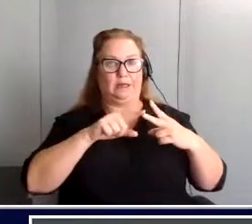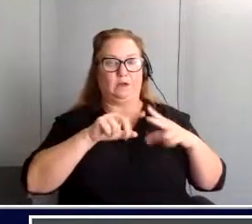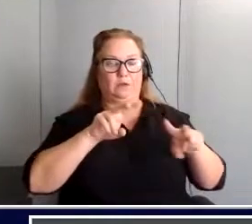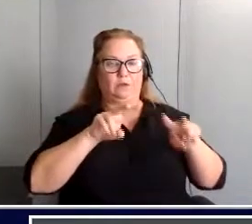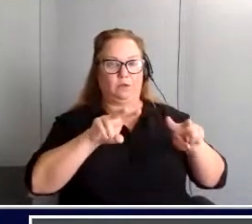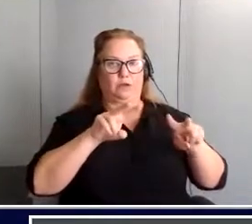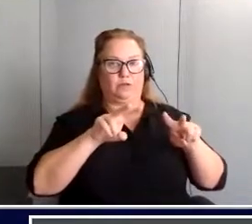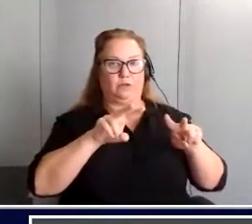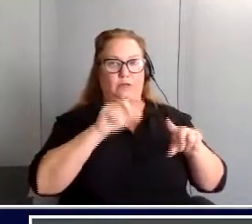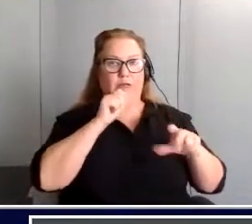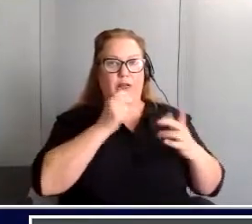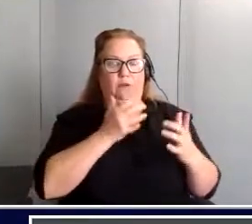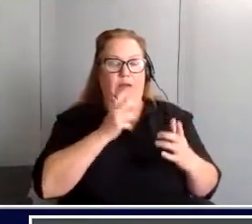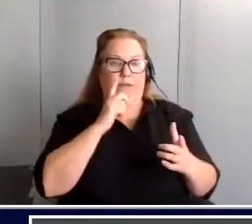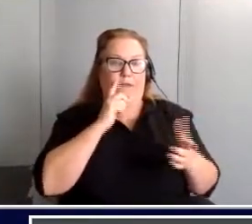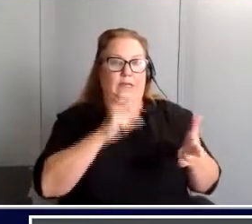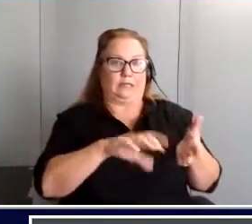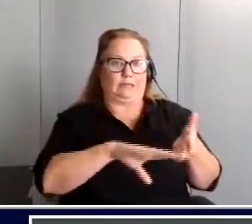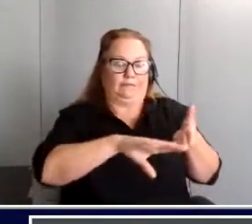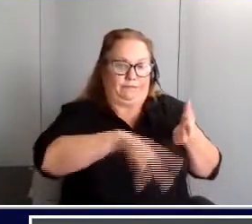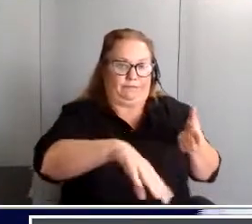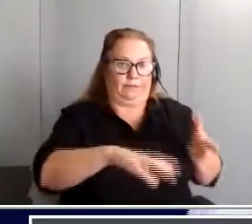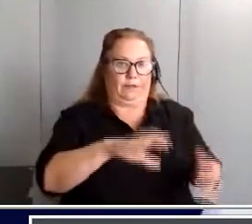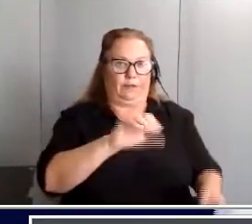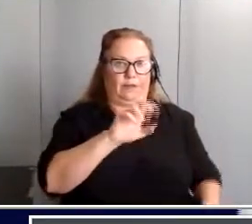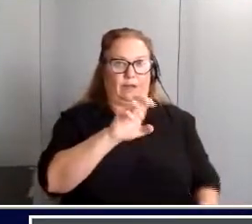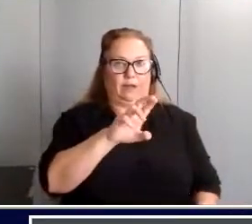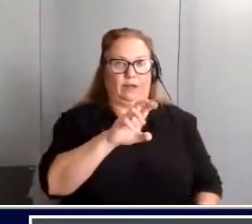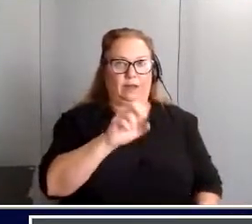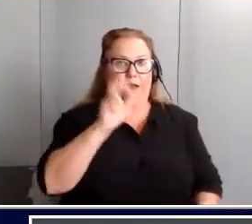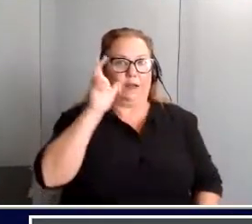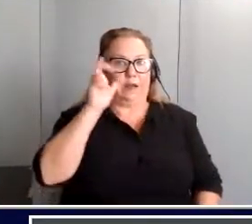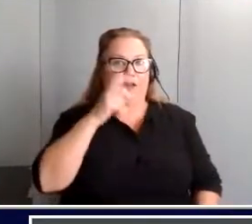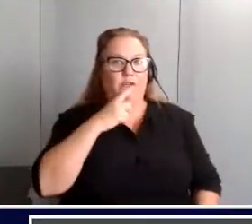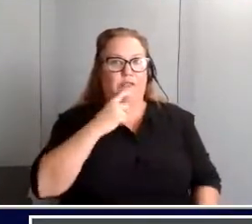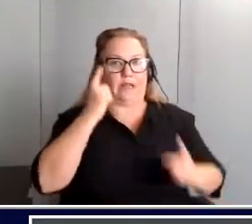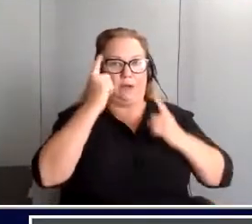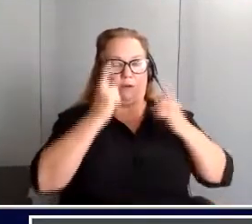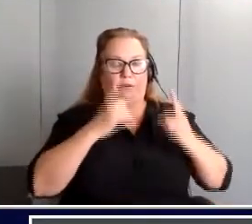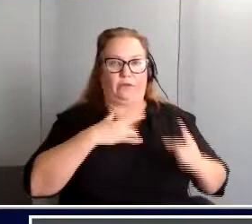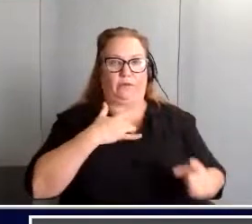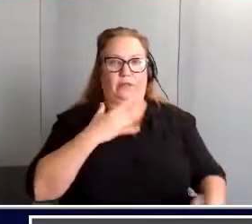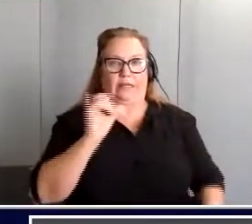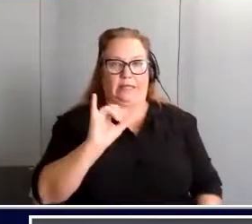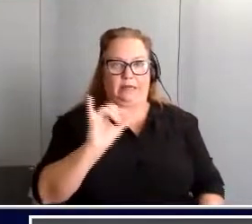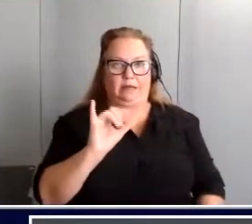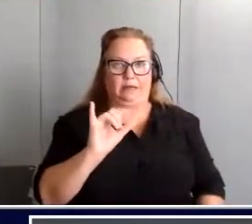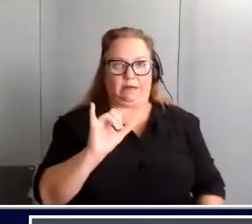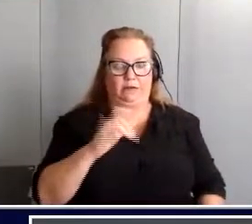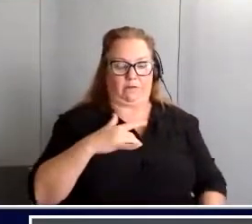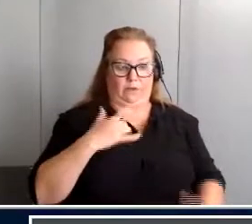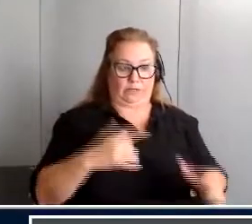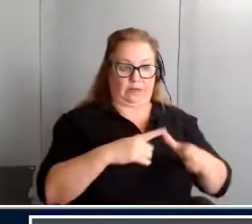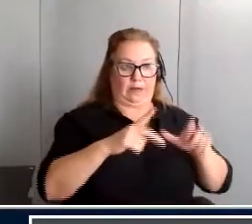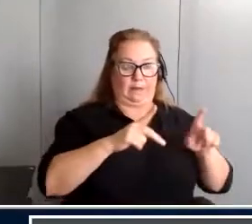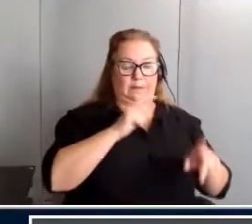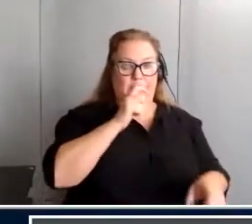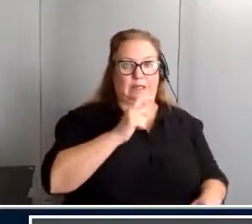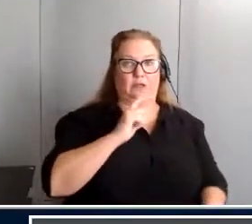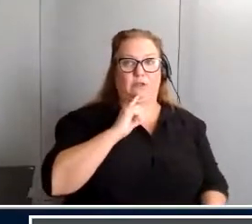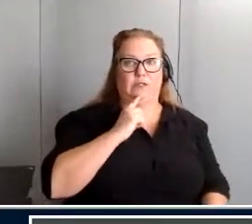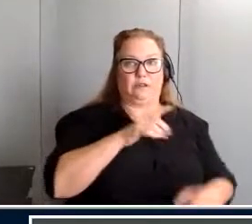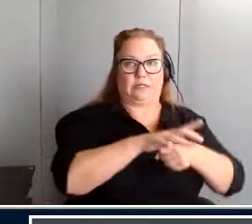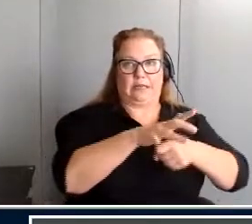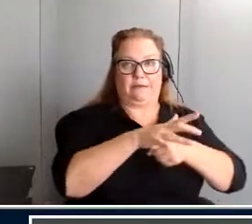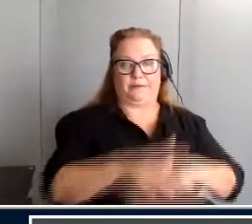because of a disparity or differentiating in care. I heard you say that, and I wondered if you felt like that, if you felt like when you first had it, people didn't take you seriously enough.